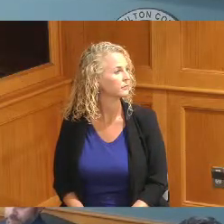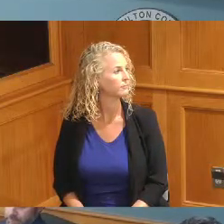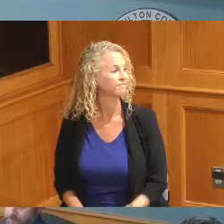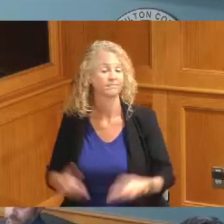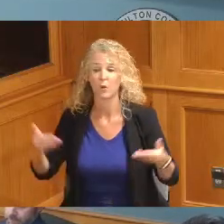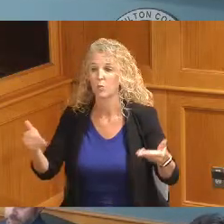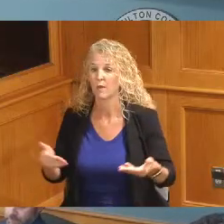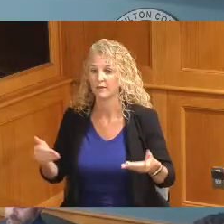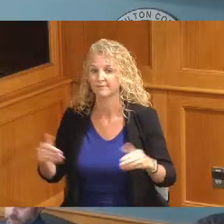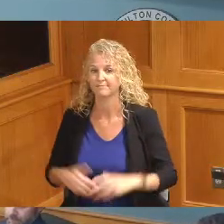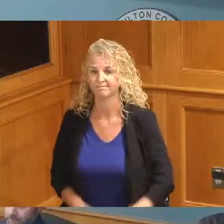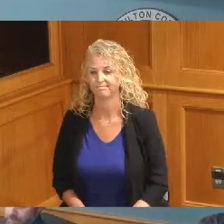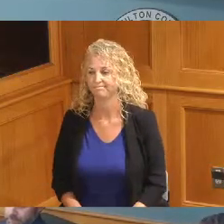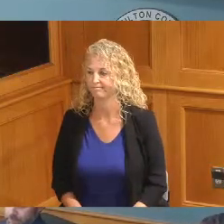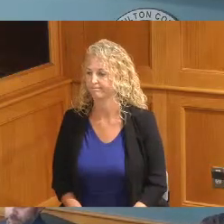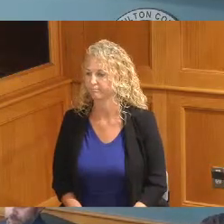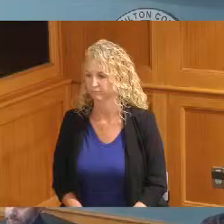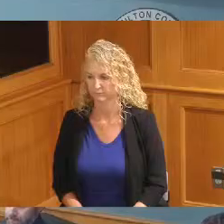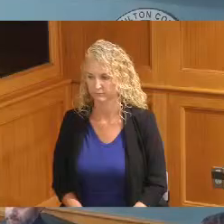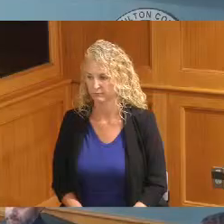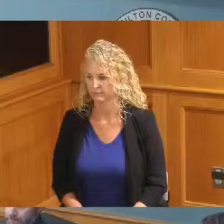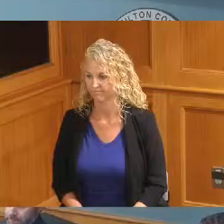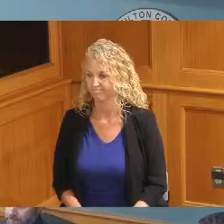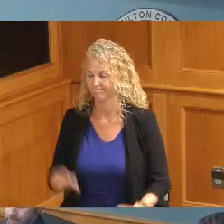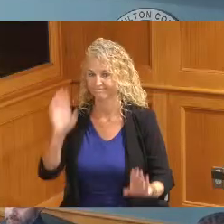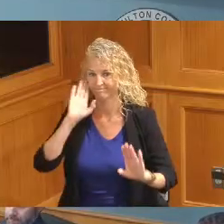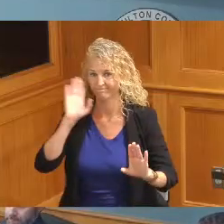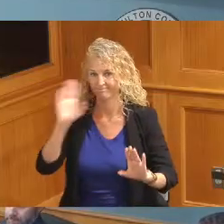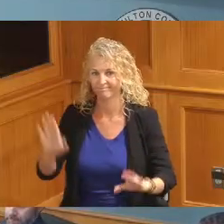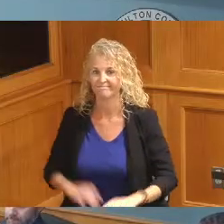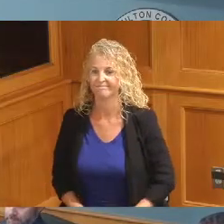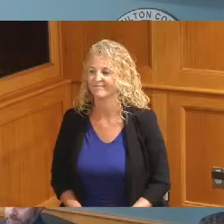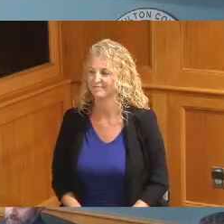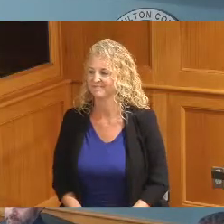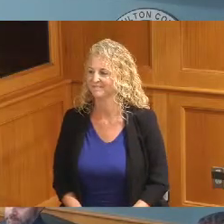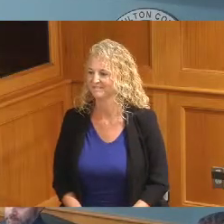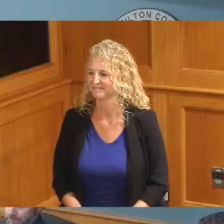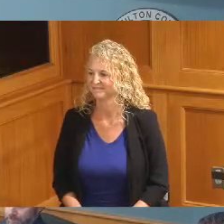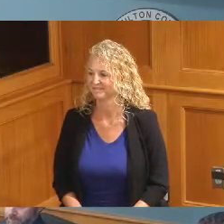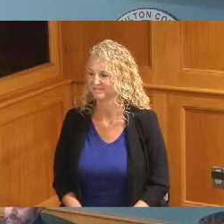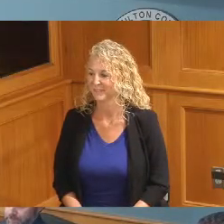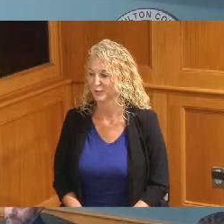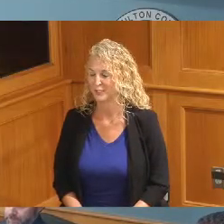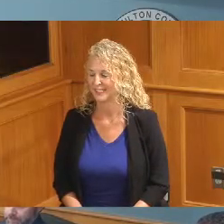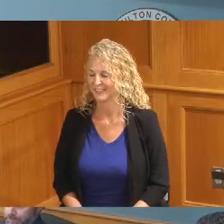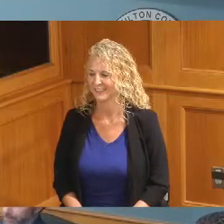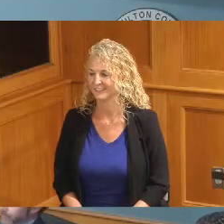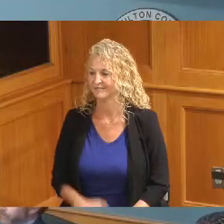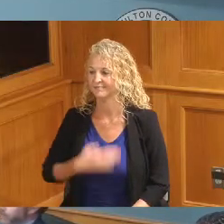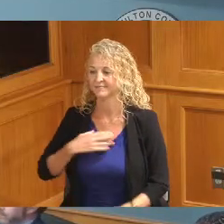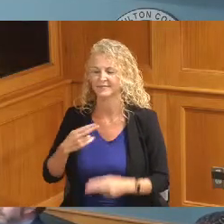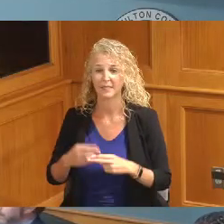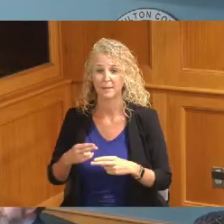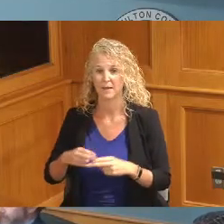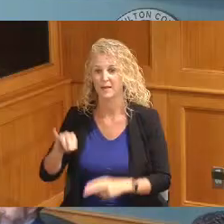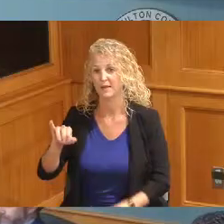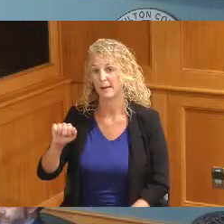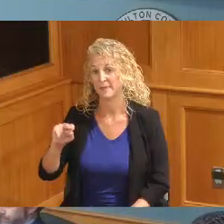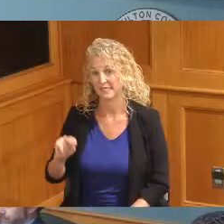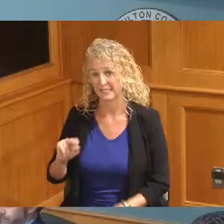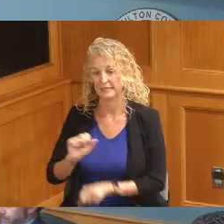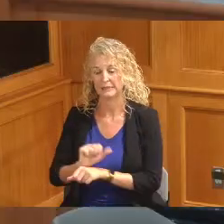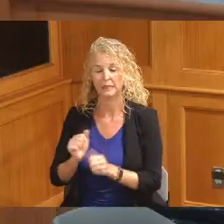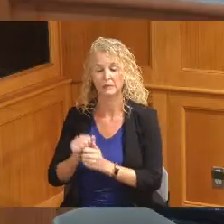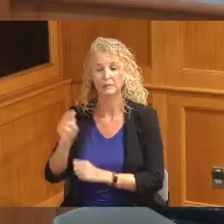Welcome. Hi, greetings, commissioners. My name is Zane Lasky. I'm with the